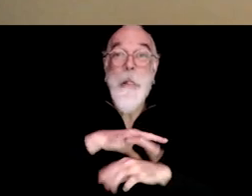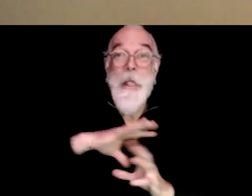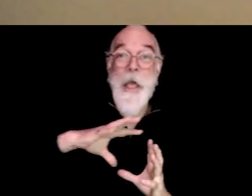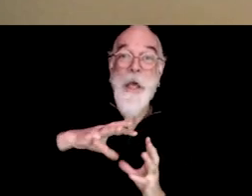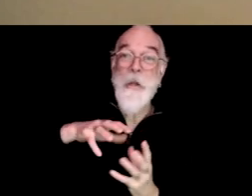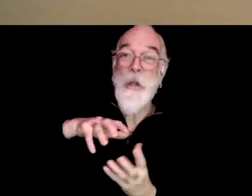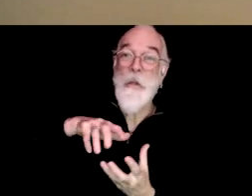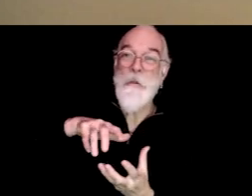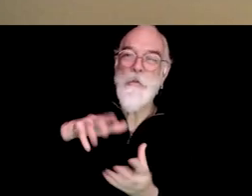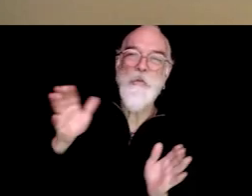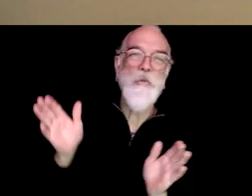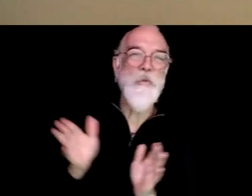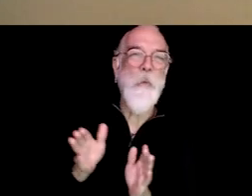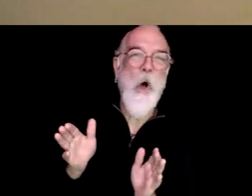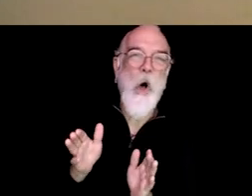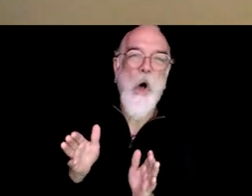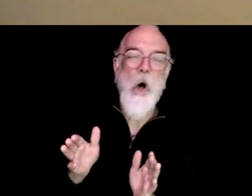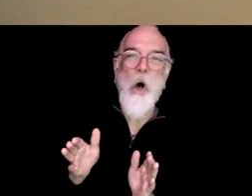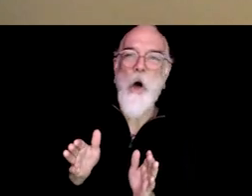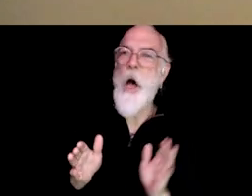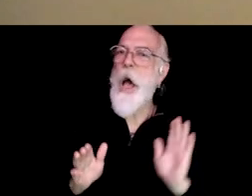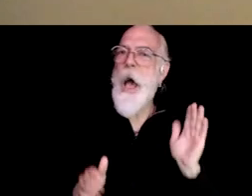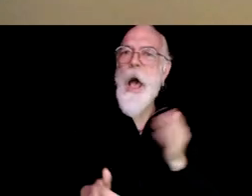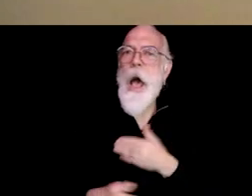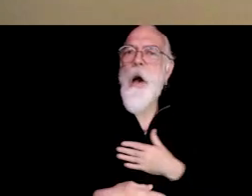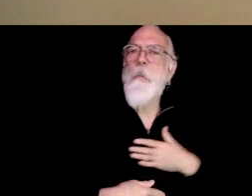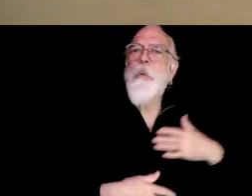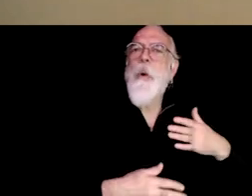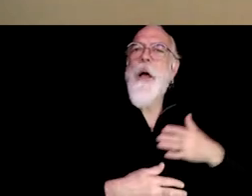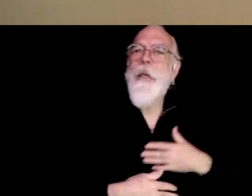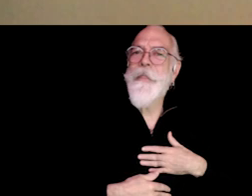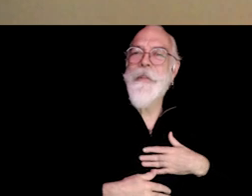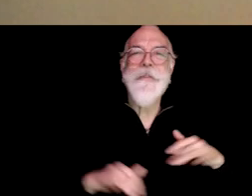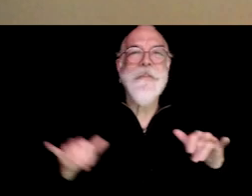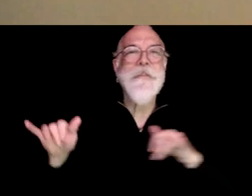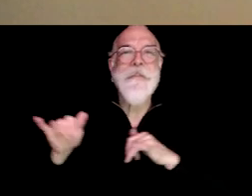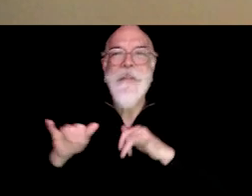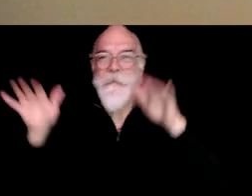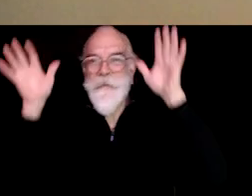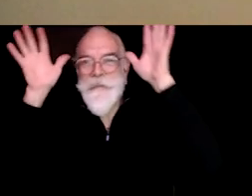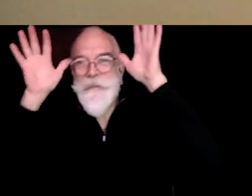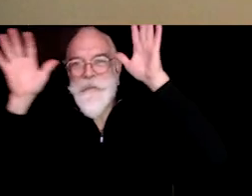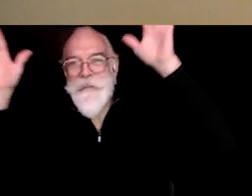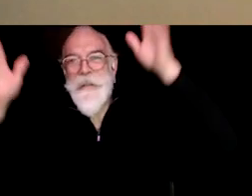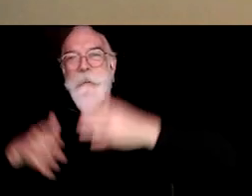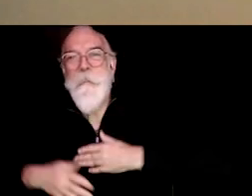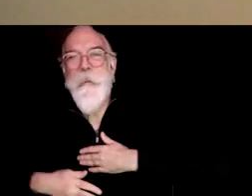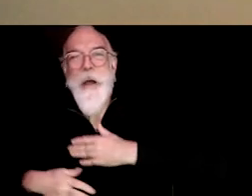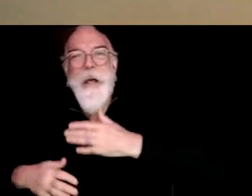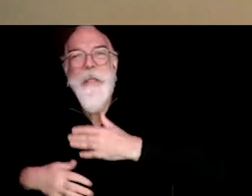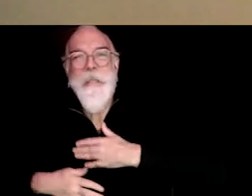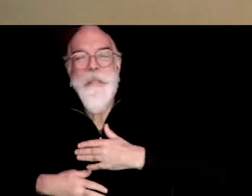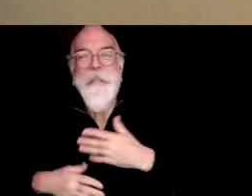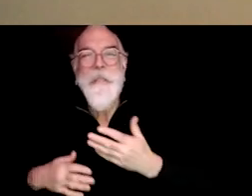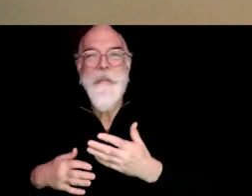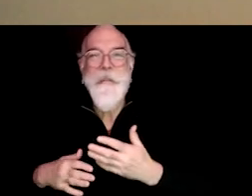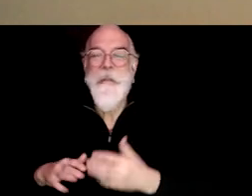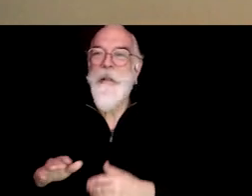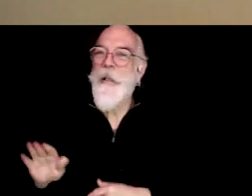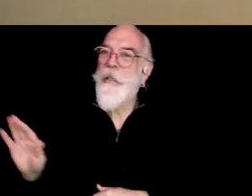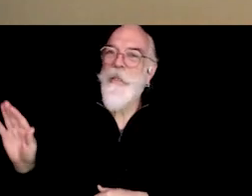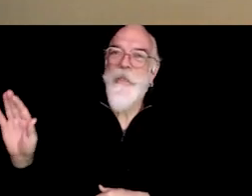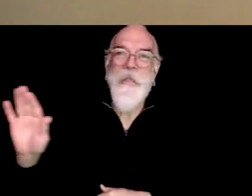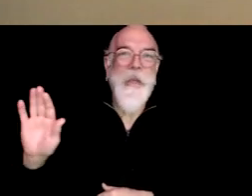elk breathes, or that spring deer coming from the evergreens. Our breath